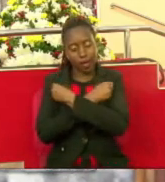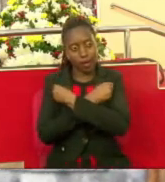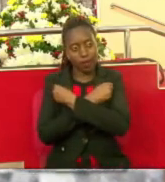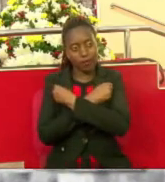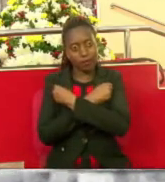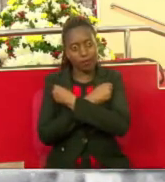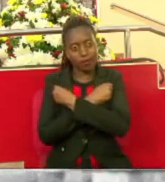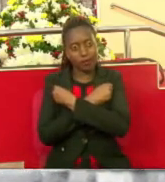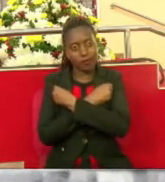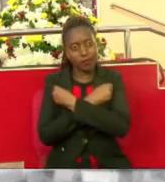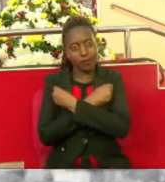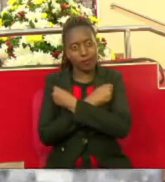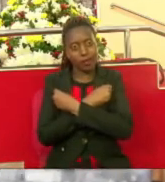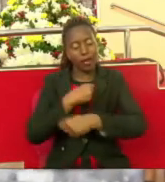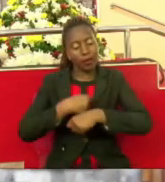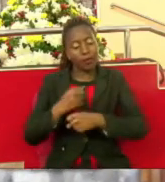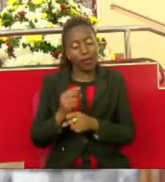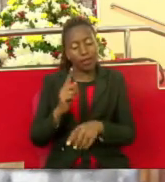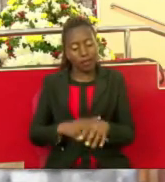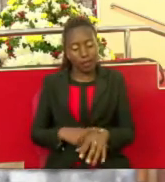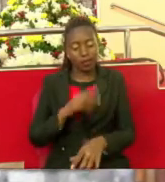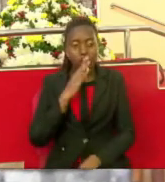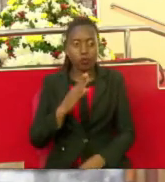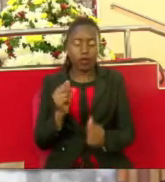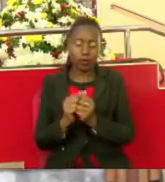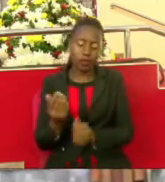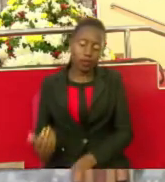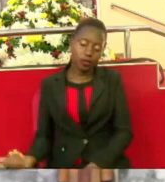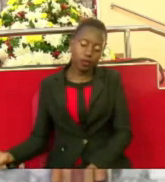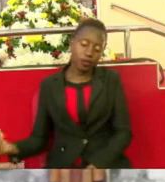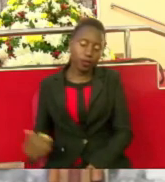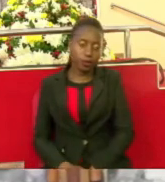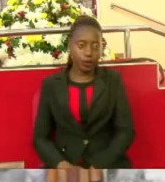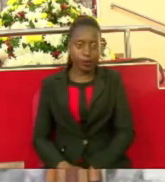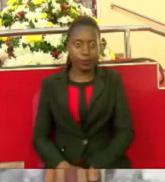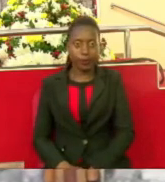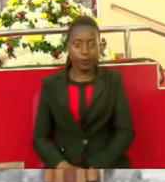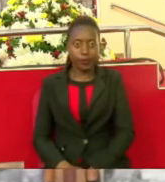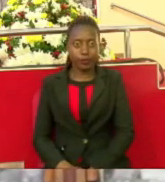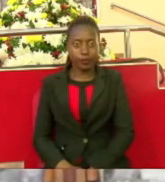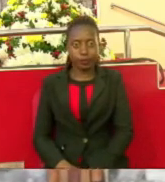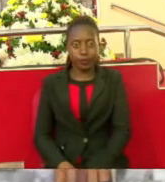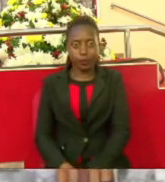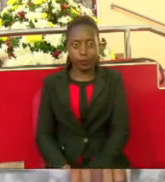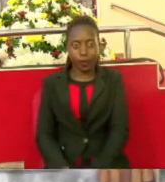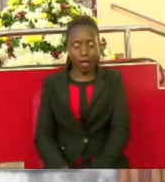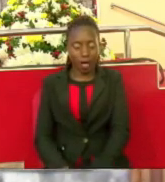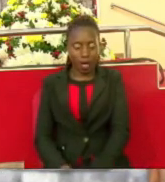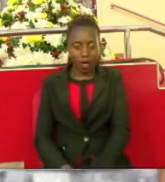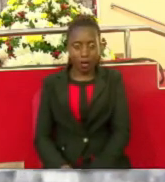time to be with our children. Tufanye wakati wa kuwa na watoto wetu. That when we take leave, kwamba